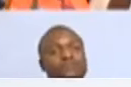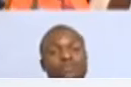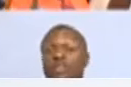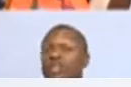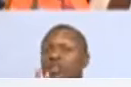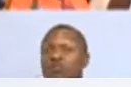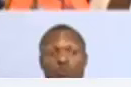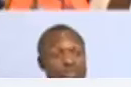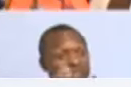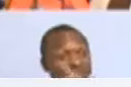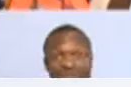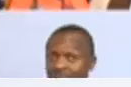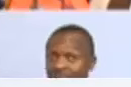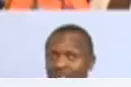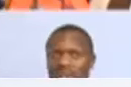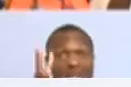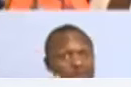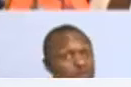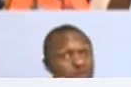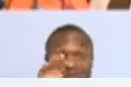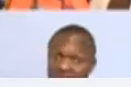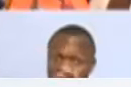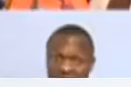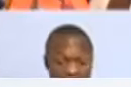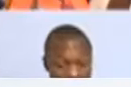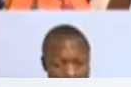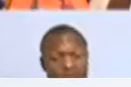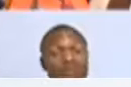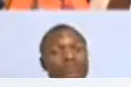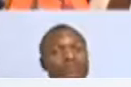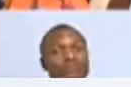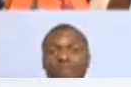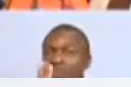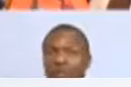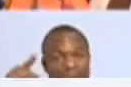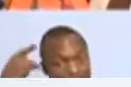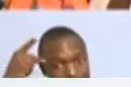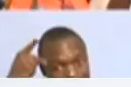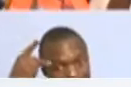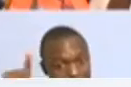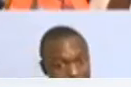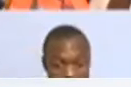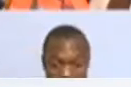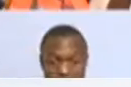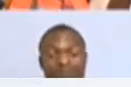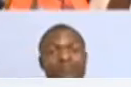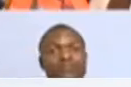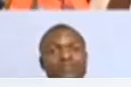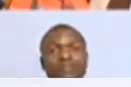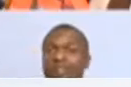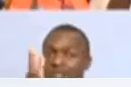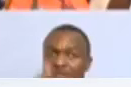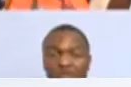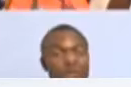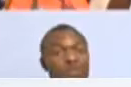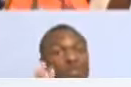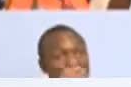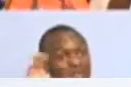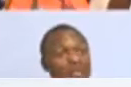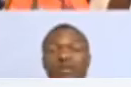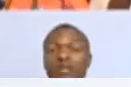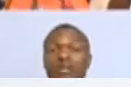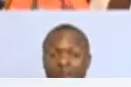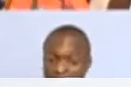ethnicity, no religion affiliation, no political party affiliation, no cultural heritage